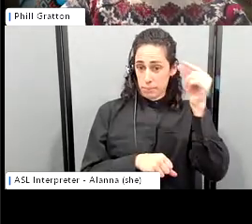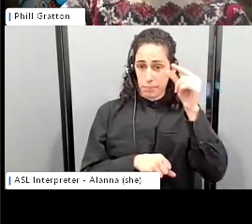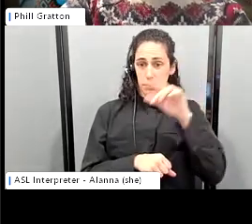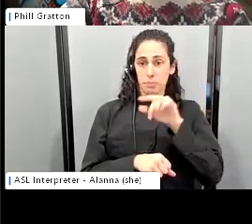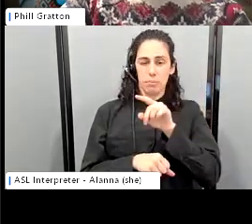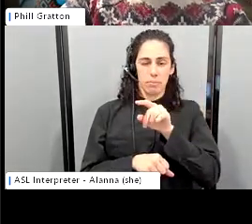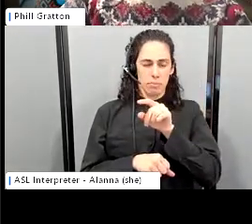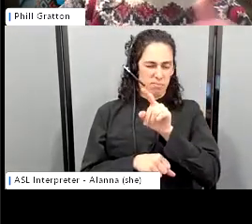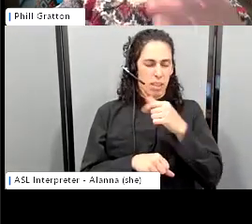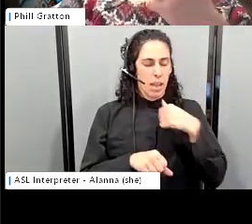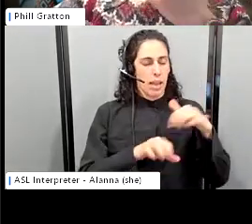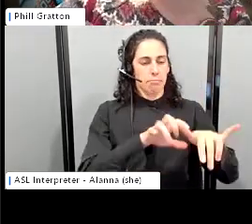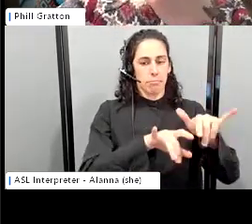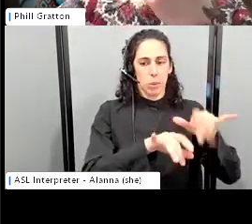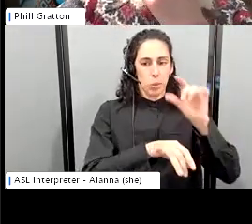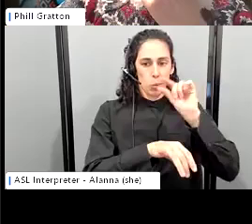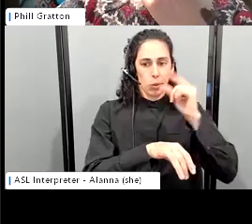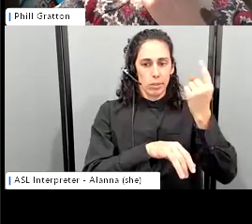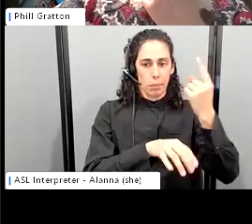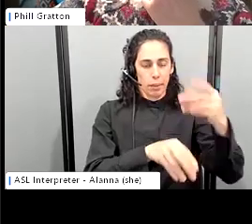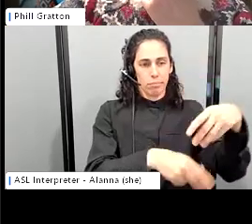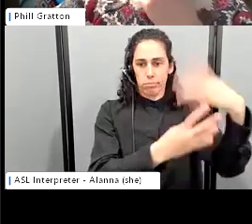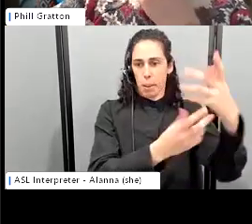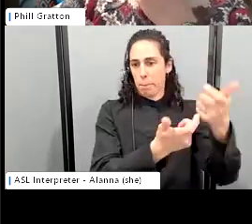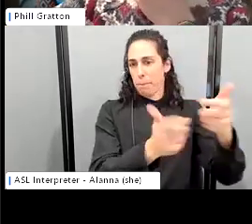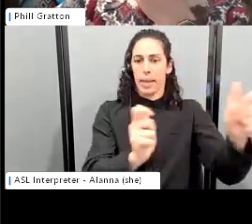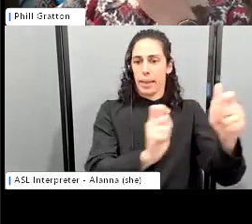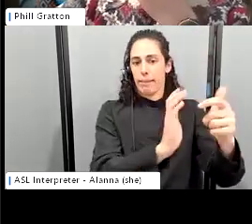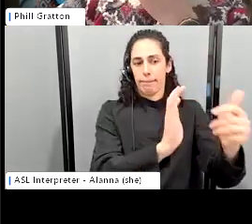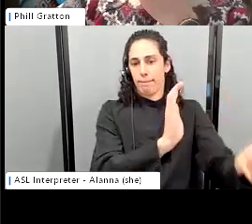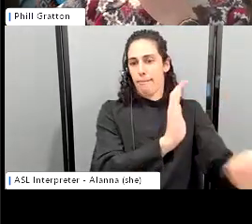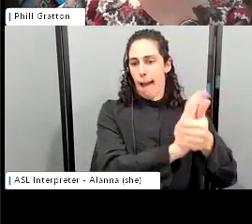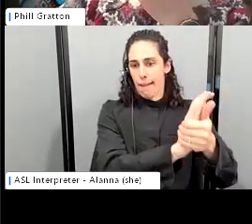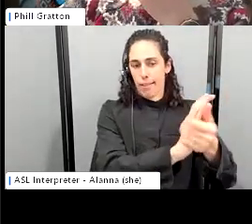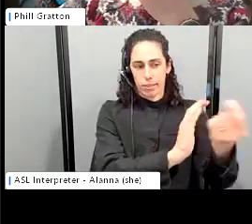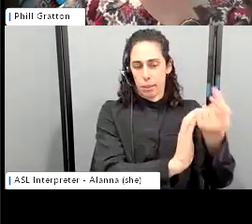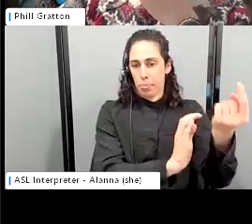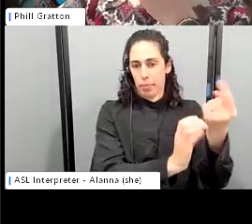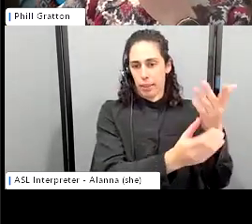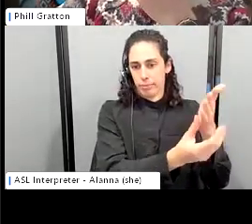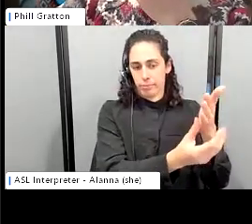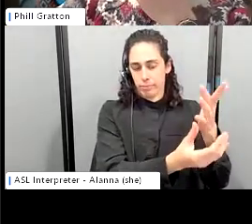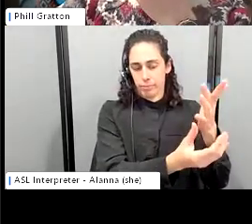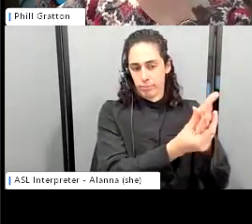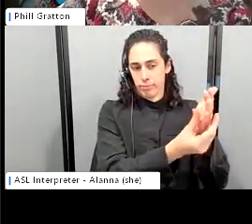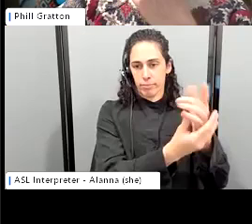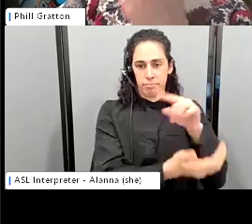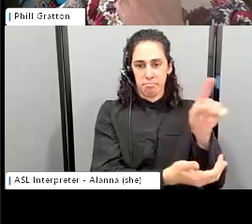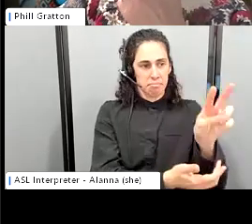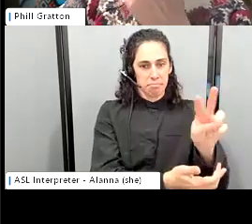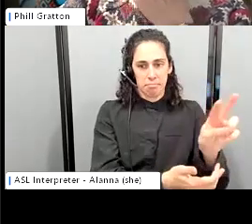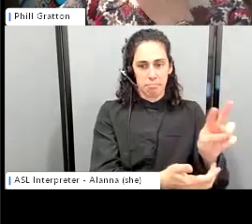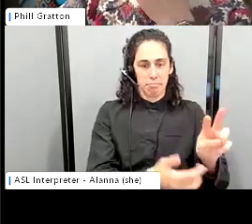labor. Let's pull out a big document, that has like, let's see here.